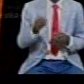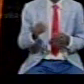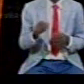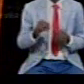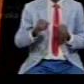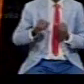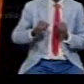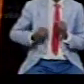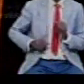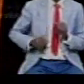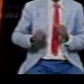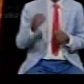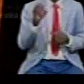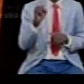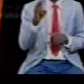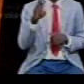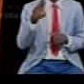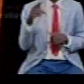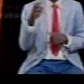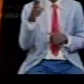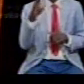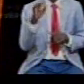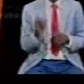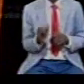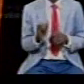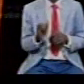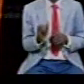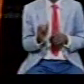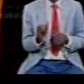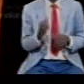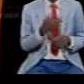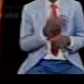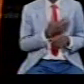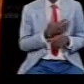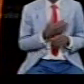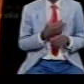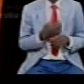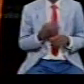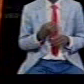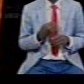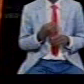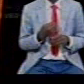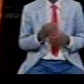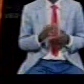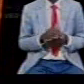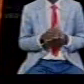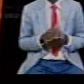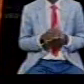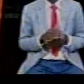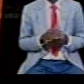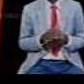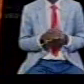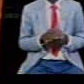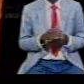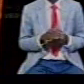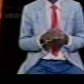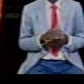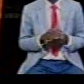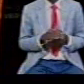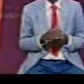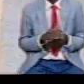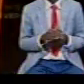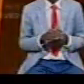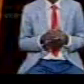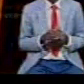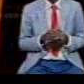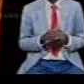it's presented with symptoms. We listen to her that she will present with shortness of breath, on exertion,